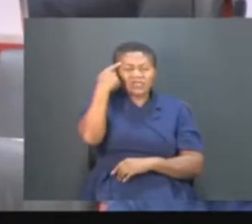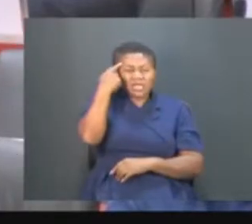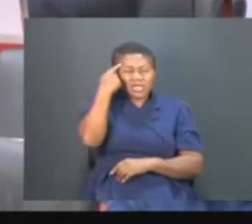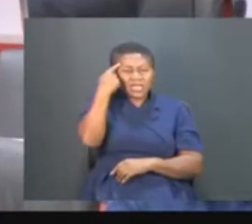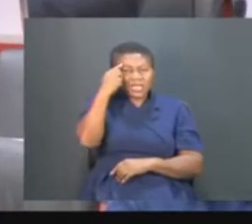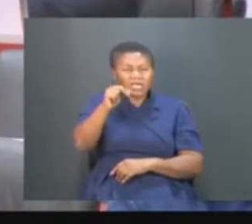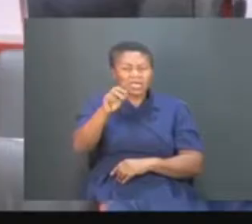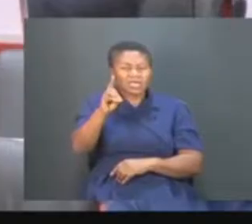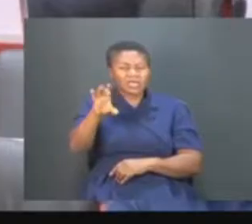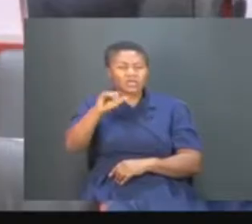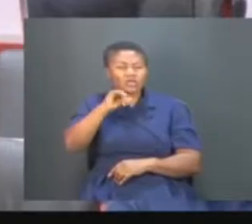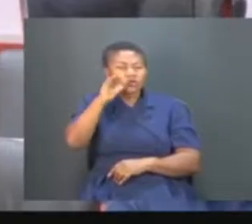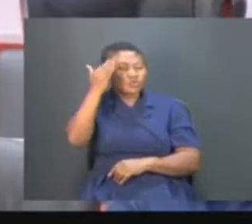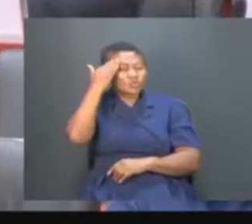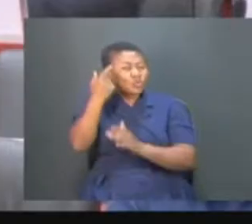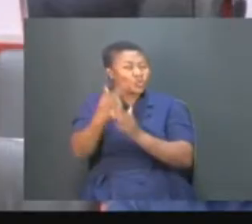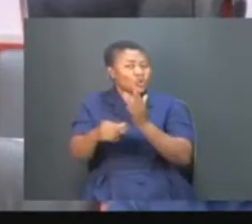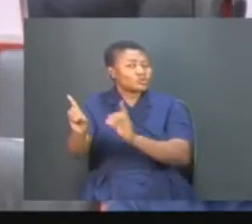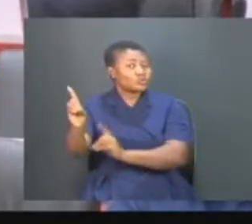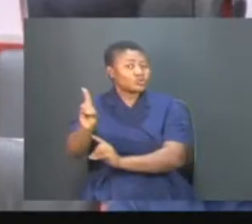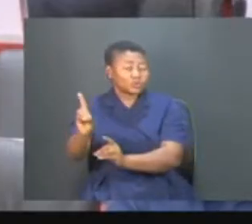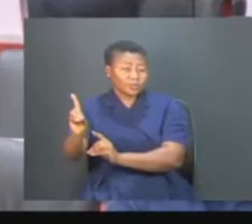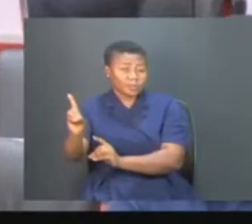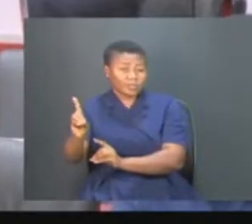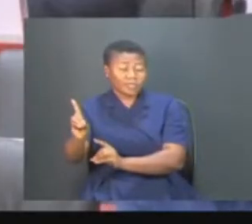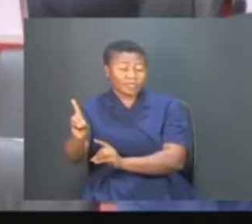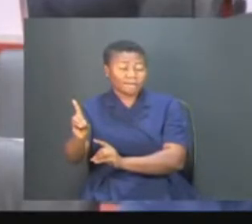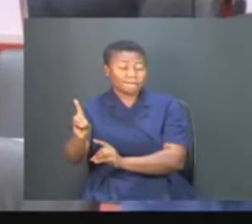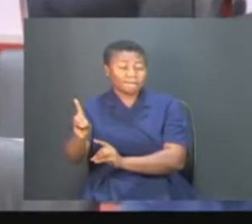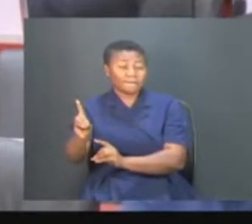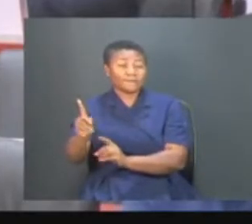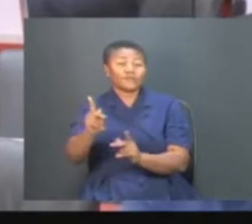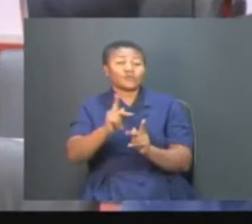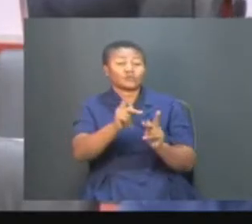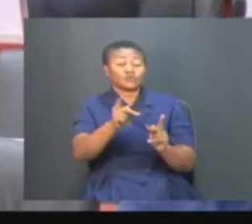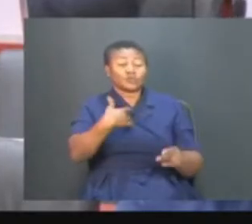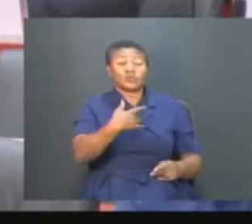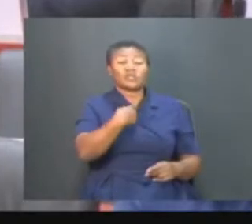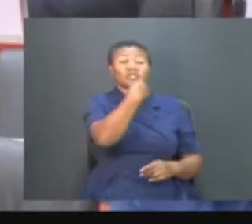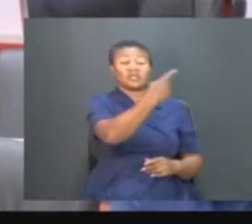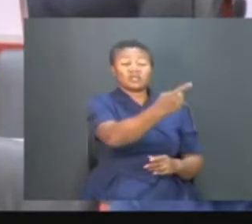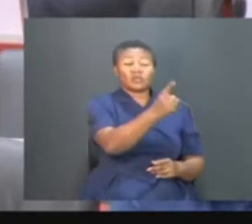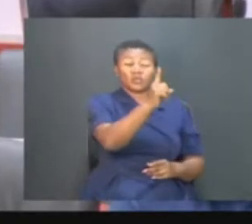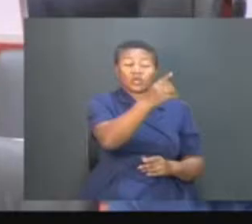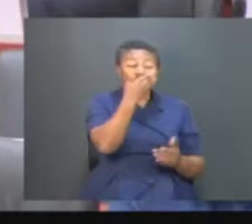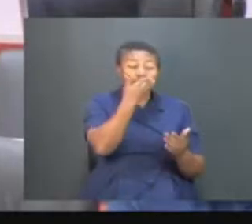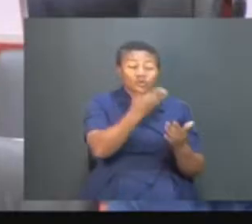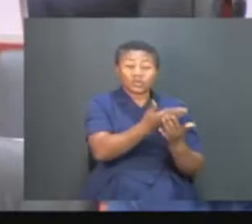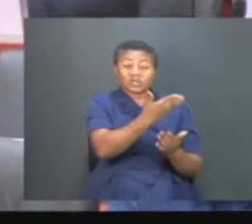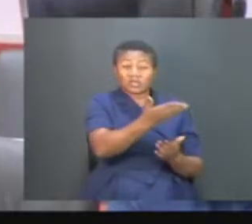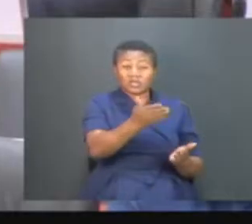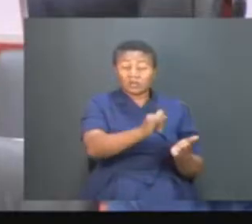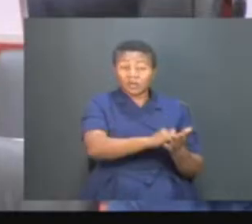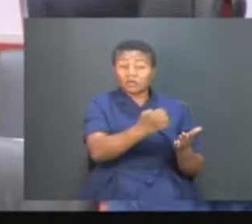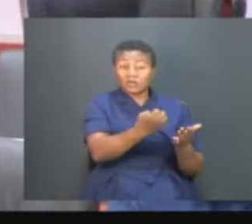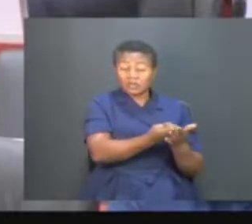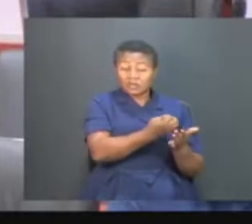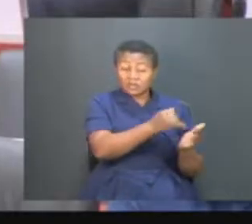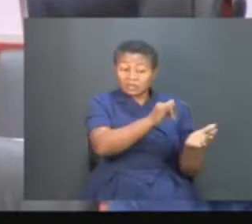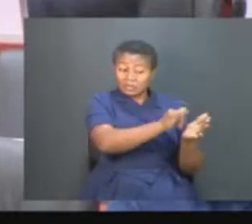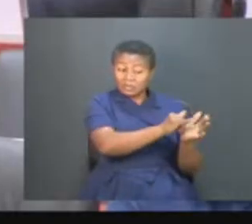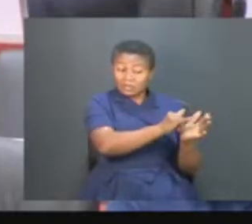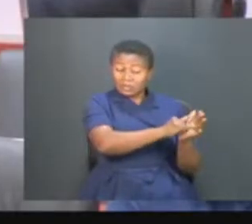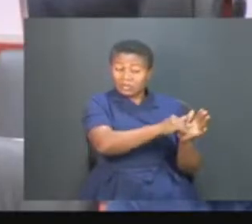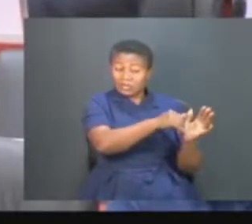that the policy is good. And this is why I'm coming to tell him one of the good things about the policy. Mr. Speaker, the 24-hour economy policy is not